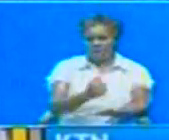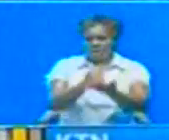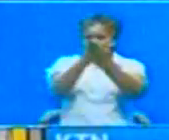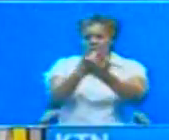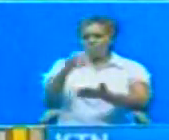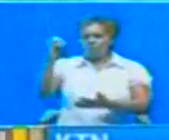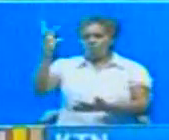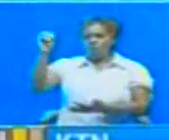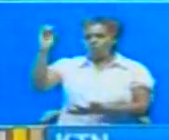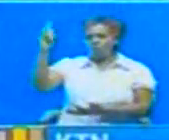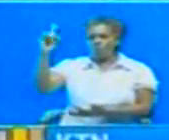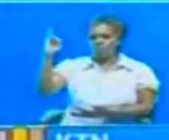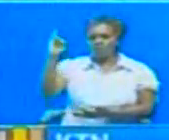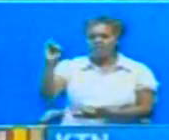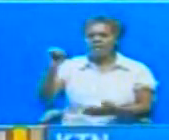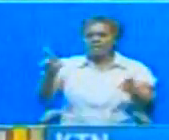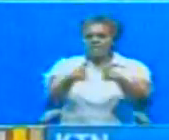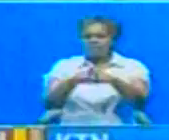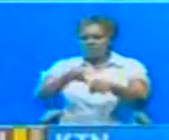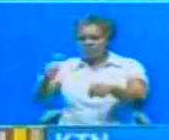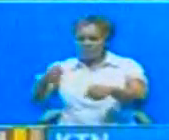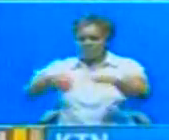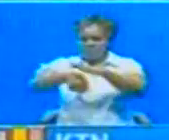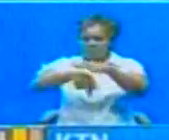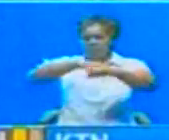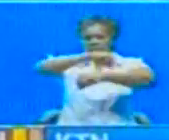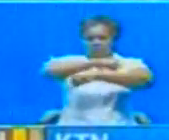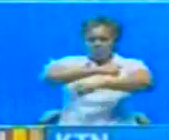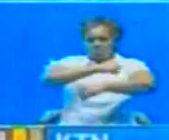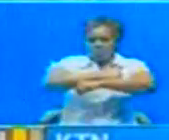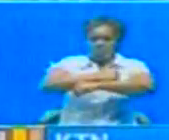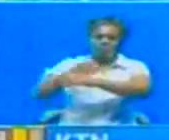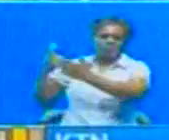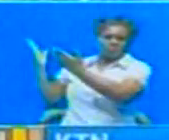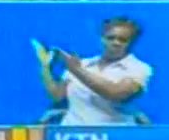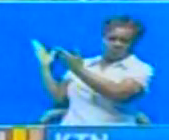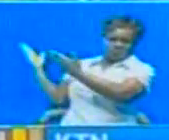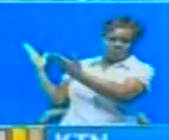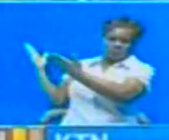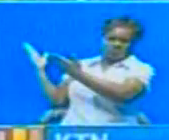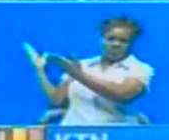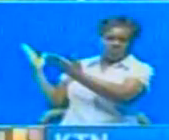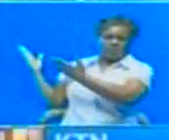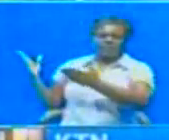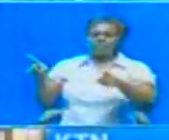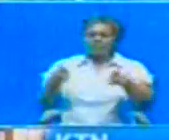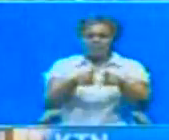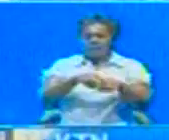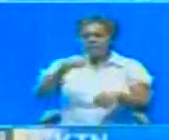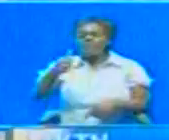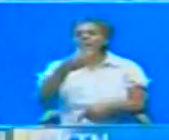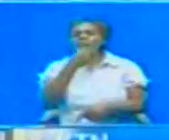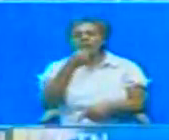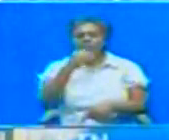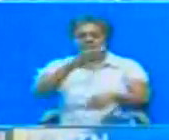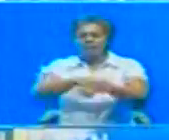the young man. At the Corando Learning Center in Otonglo, which is an informal school, their top candidate Stephen Hayo Ching